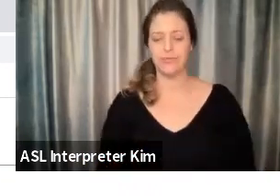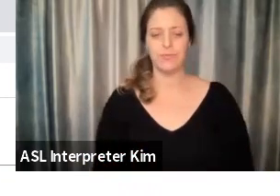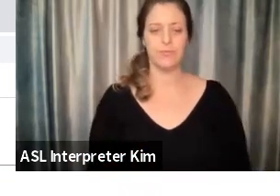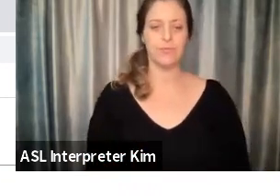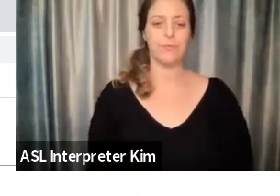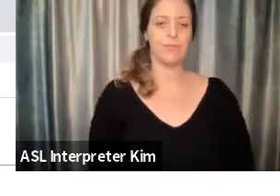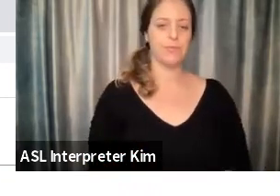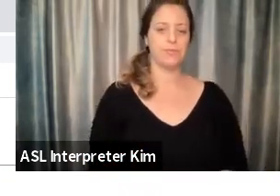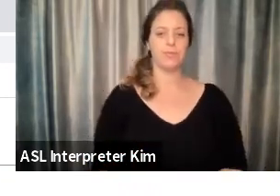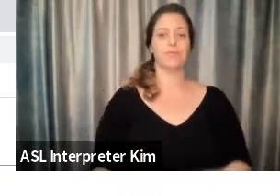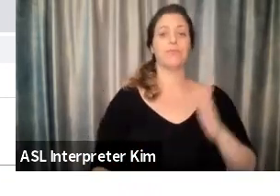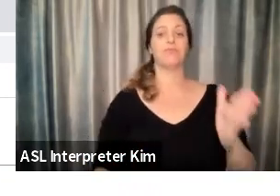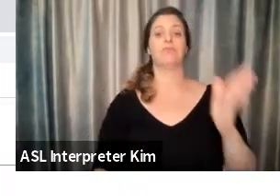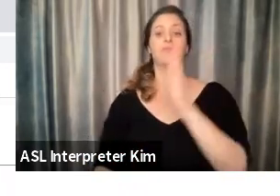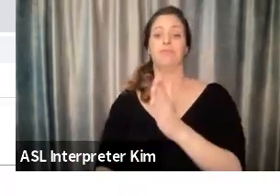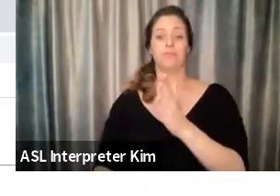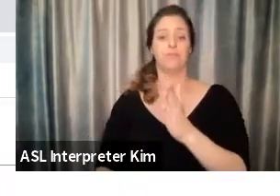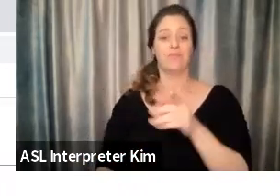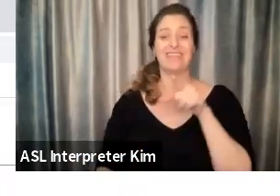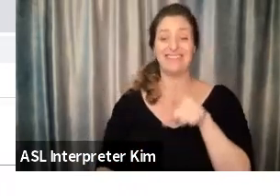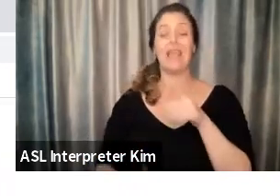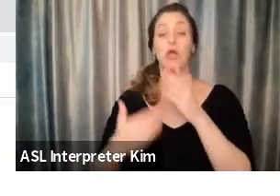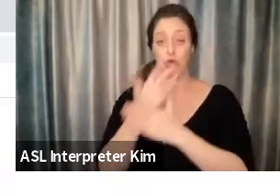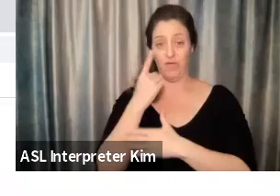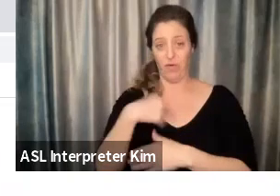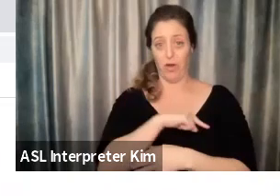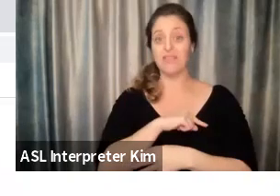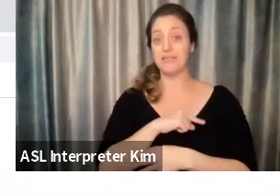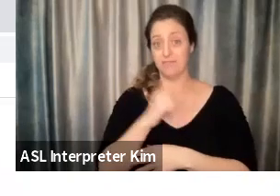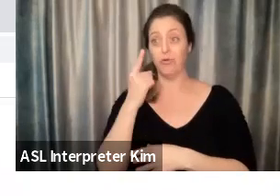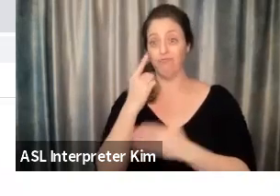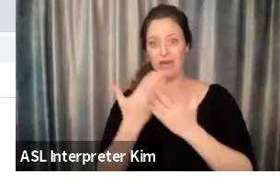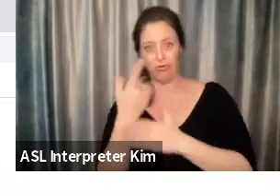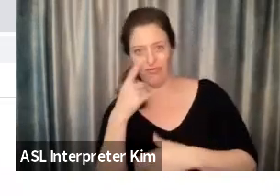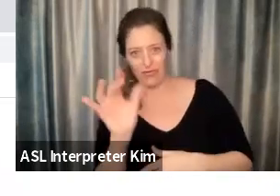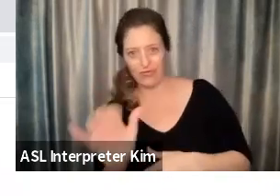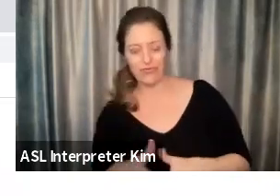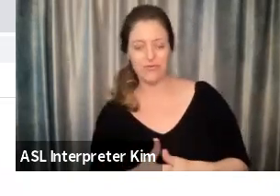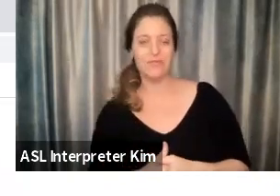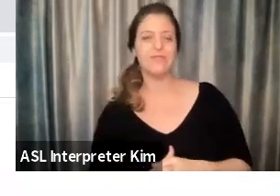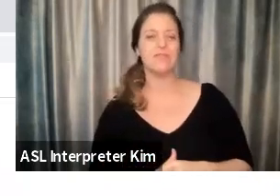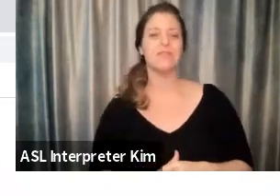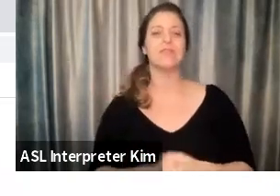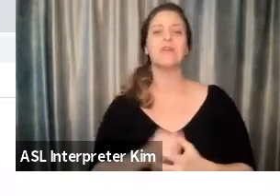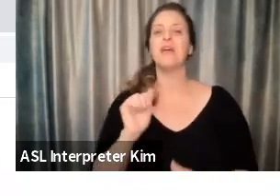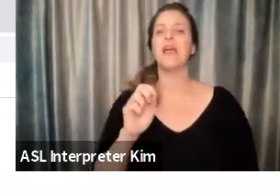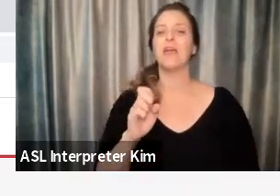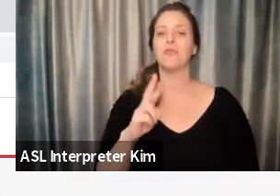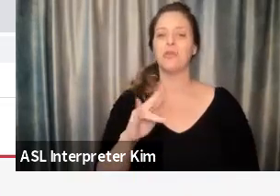When you go to step three, now this is the part where this is new for us and for many of our families, which is through Arizona